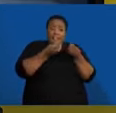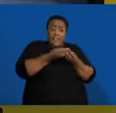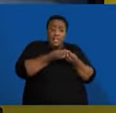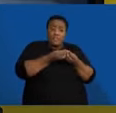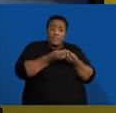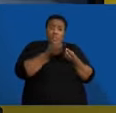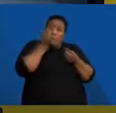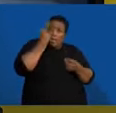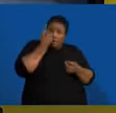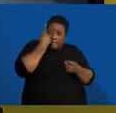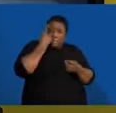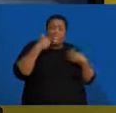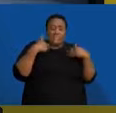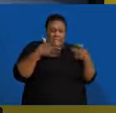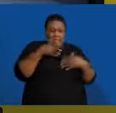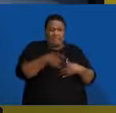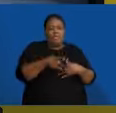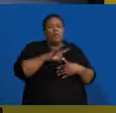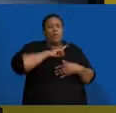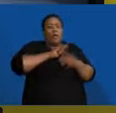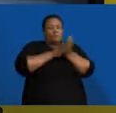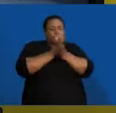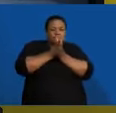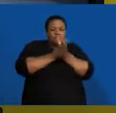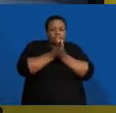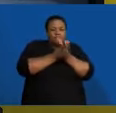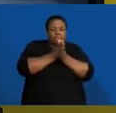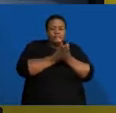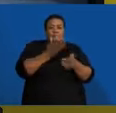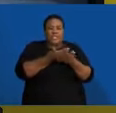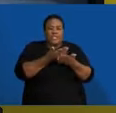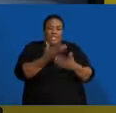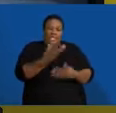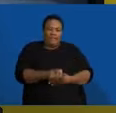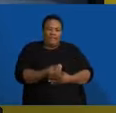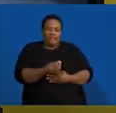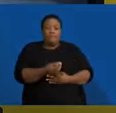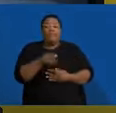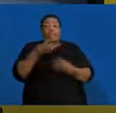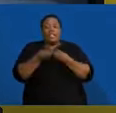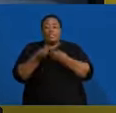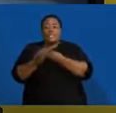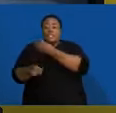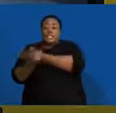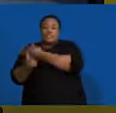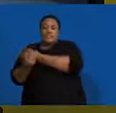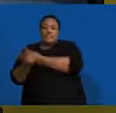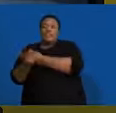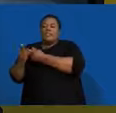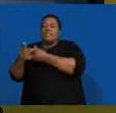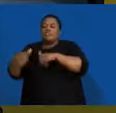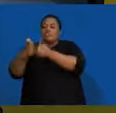right so that you have motivation to go do the things that are a bit challenging for you.